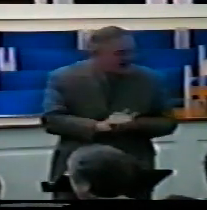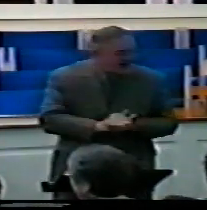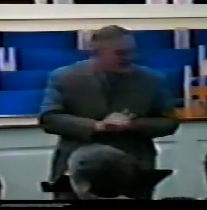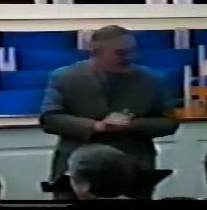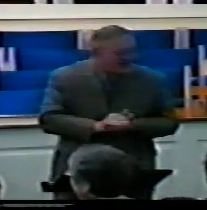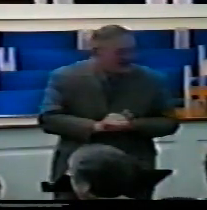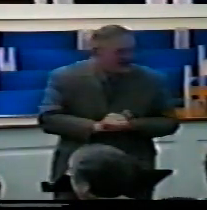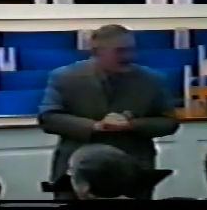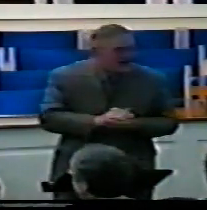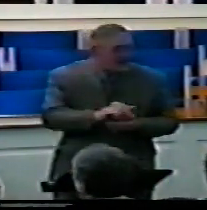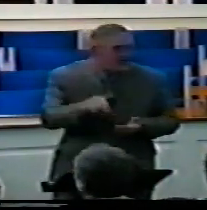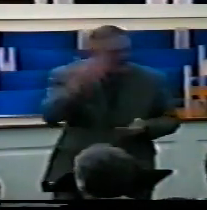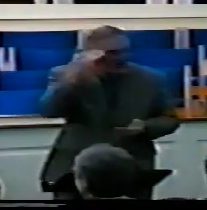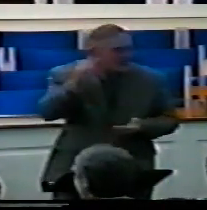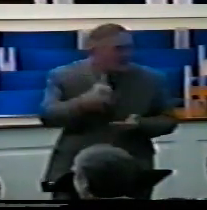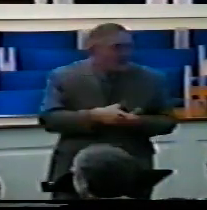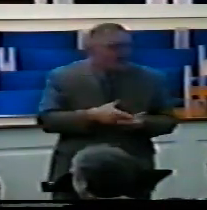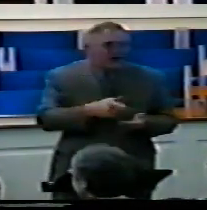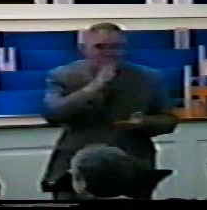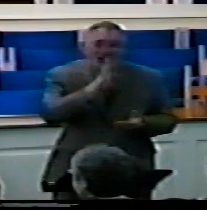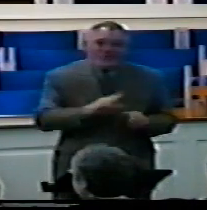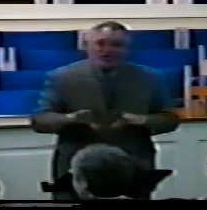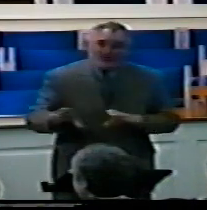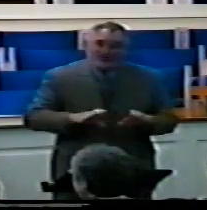See, you don't know what it'll do if you go back.